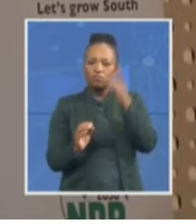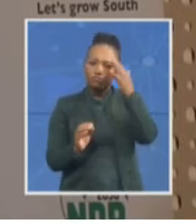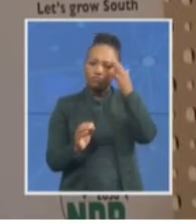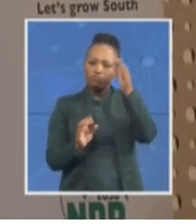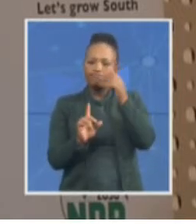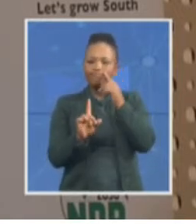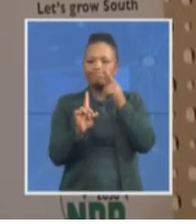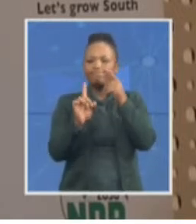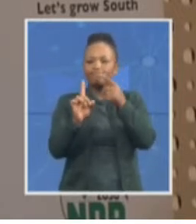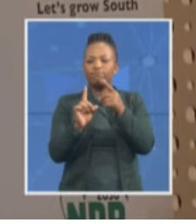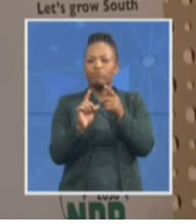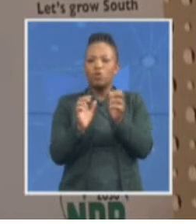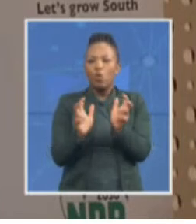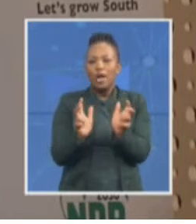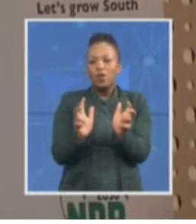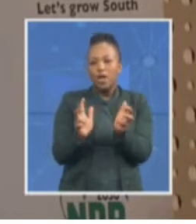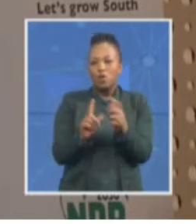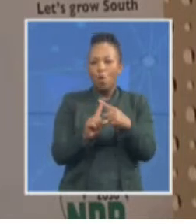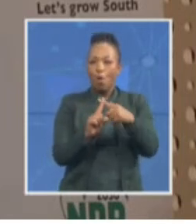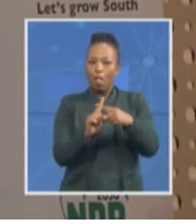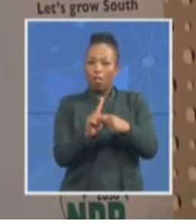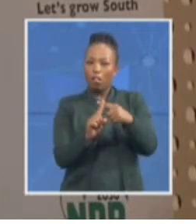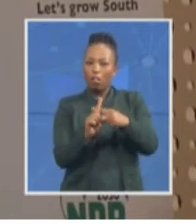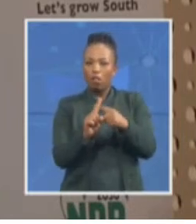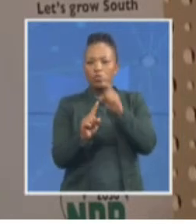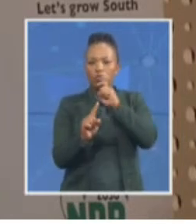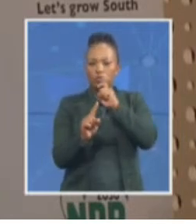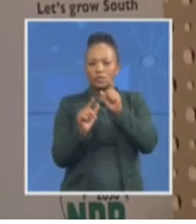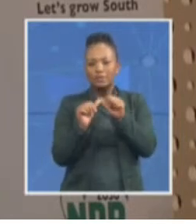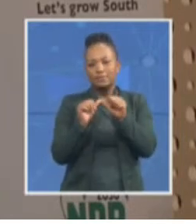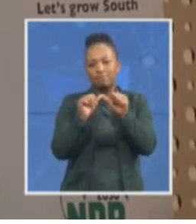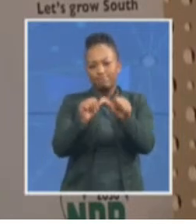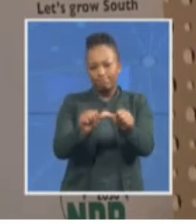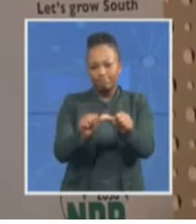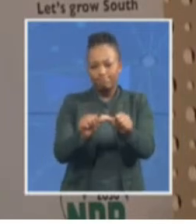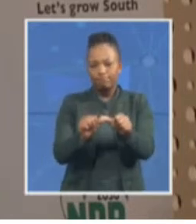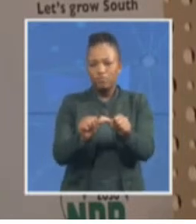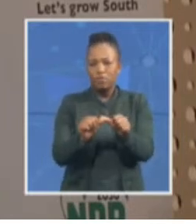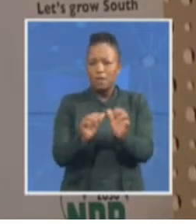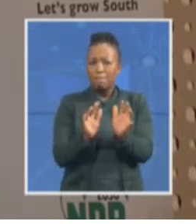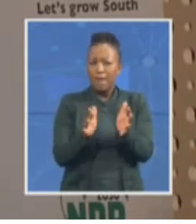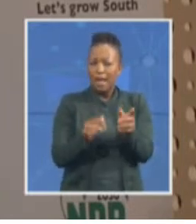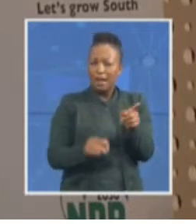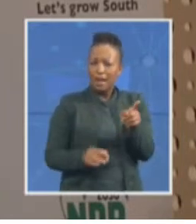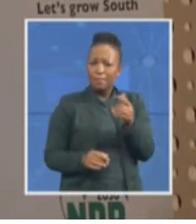optimally, not only by the telecommunication industries, but also